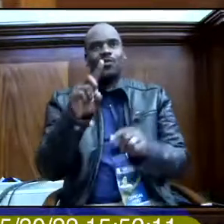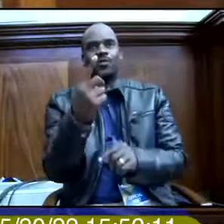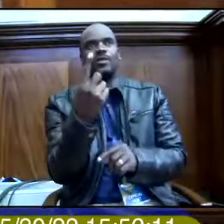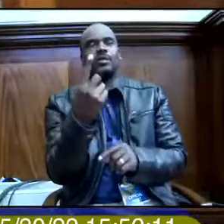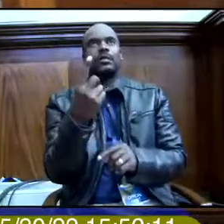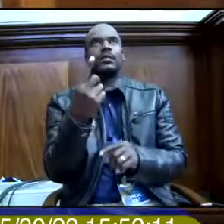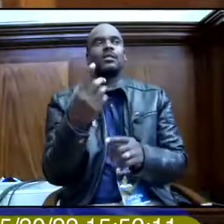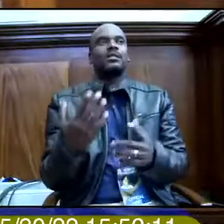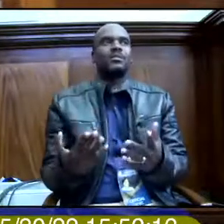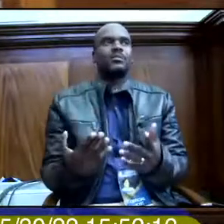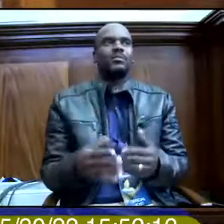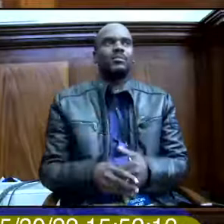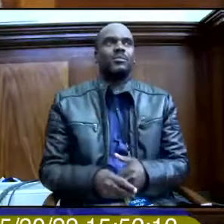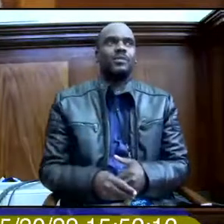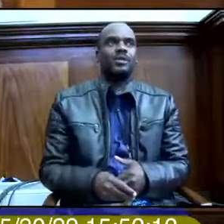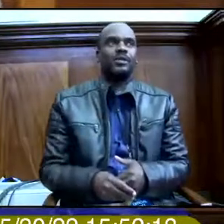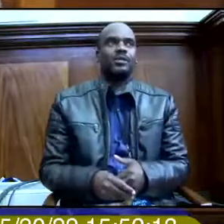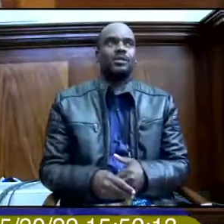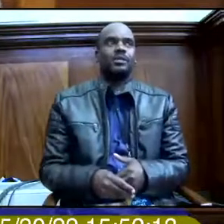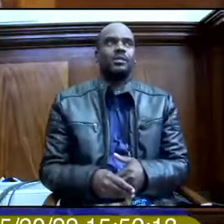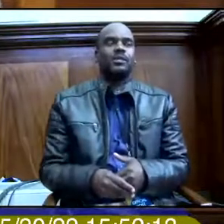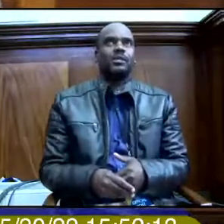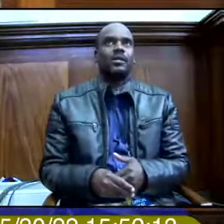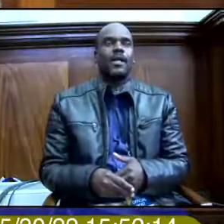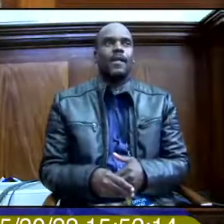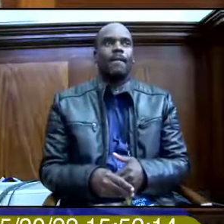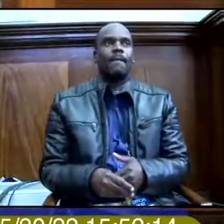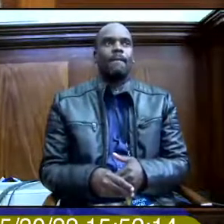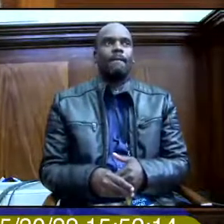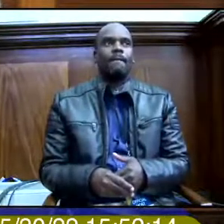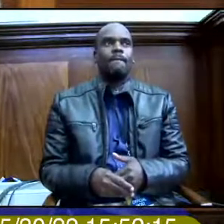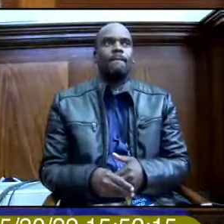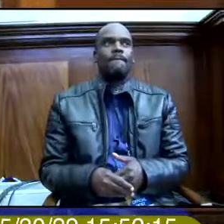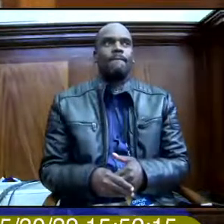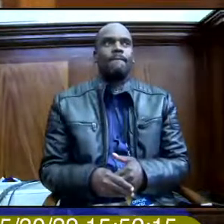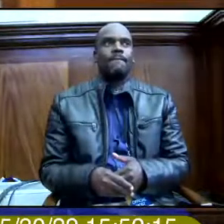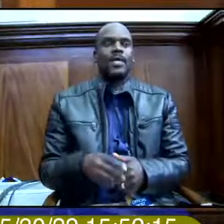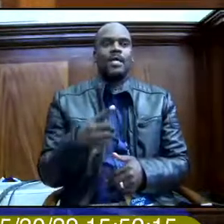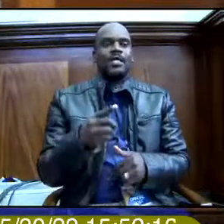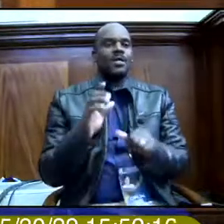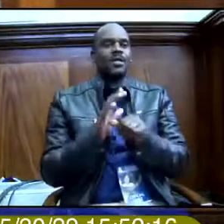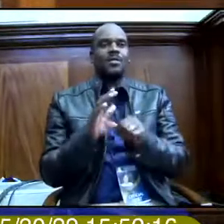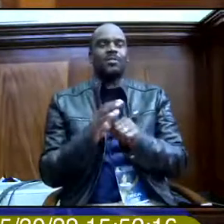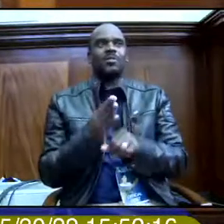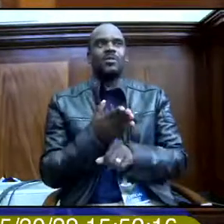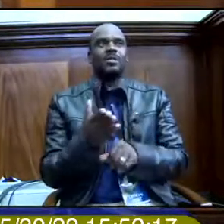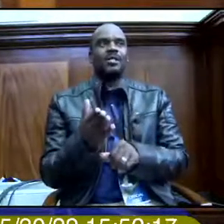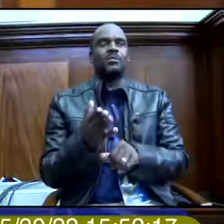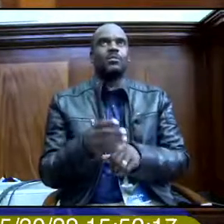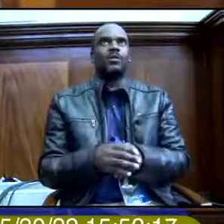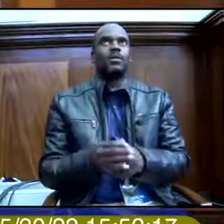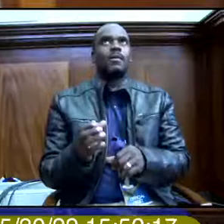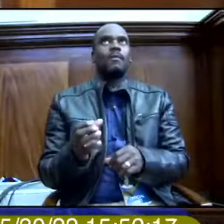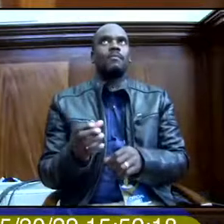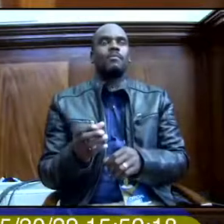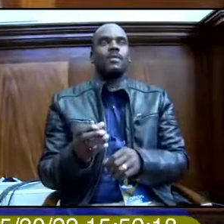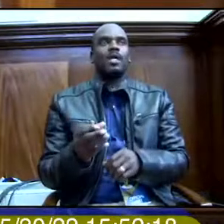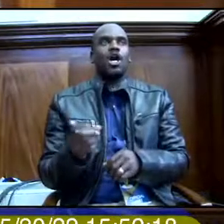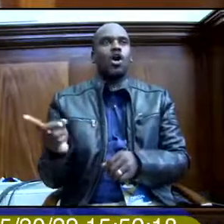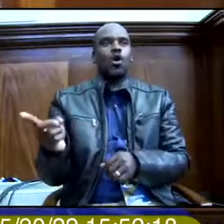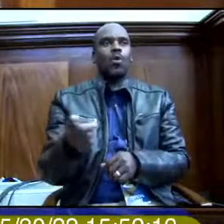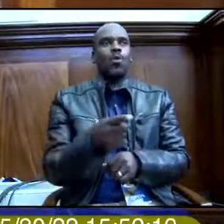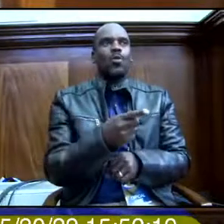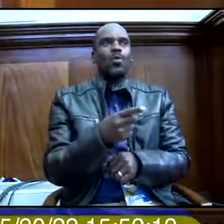for residences than on health and hygiene what is more critical madam speaker is all